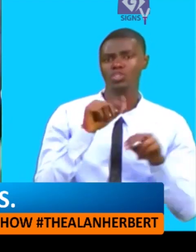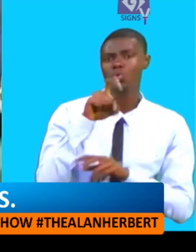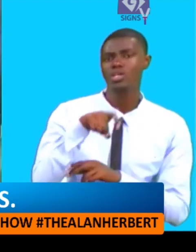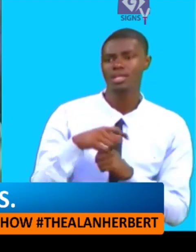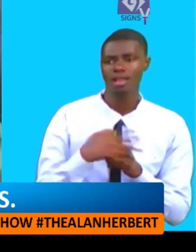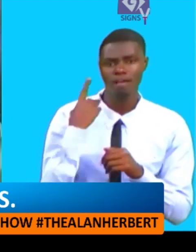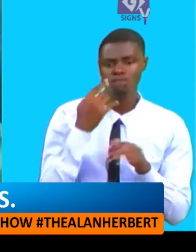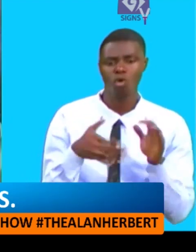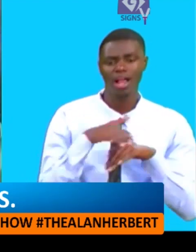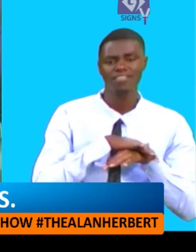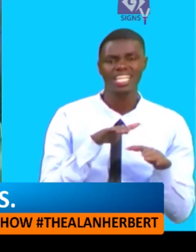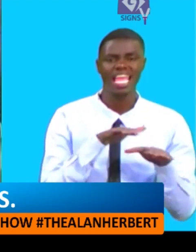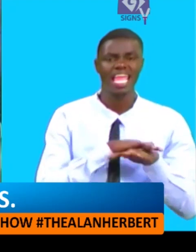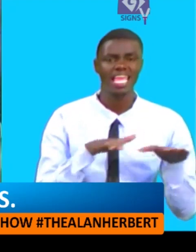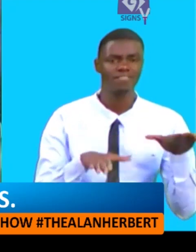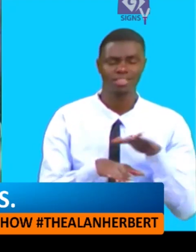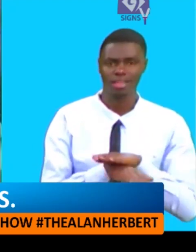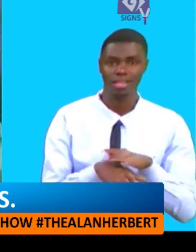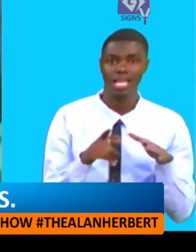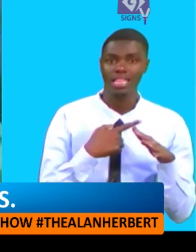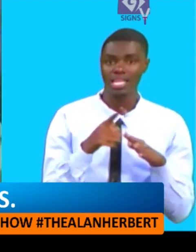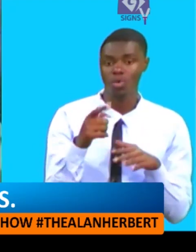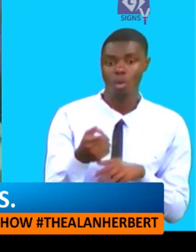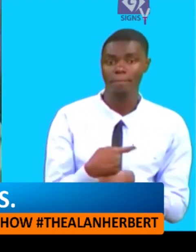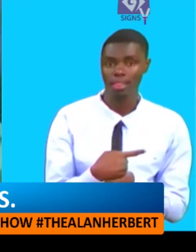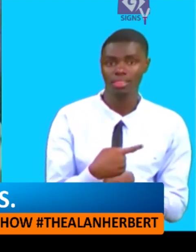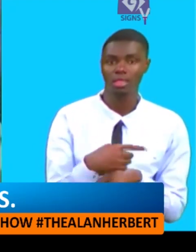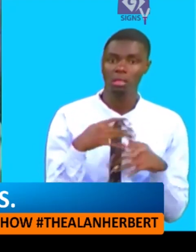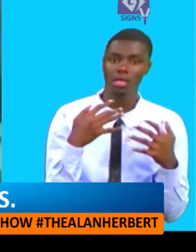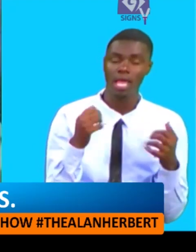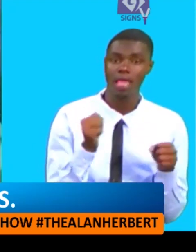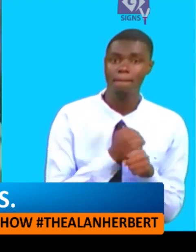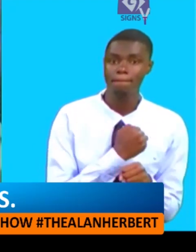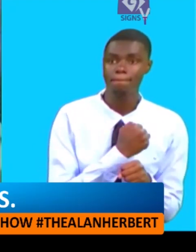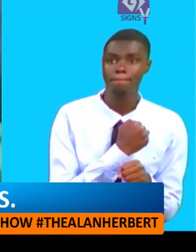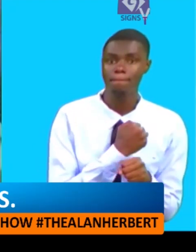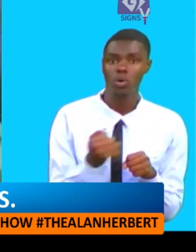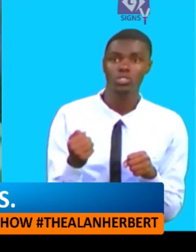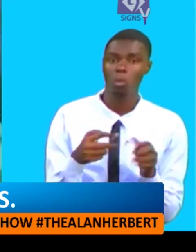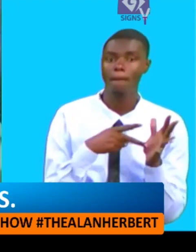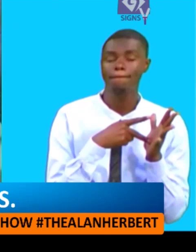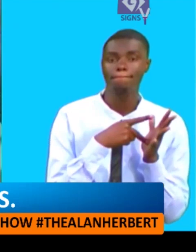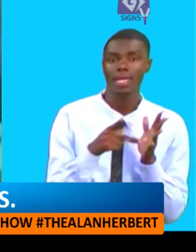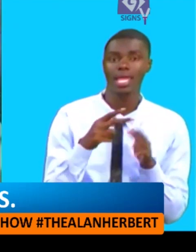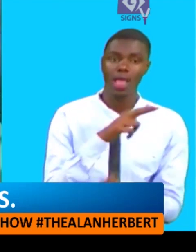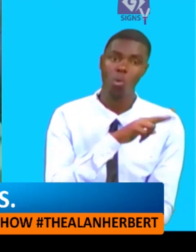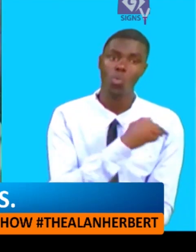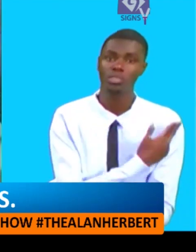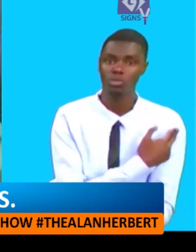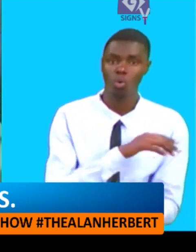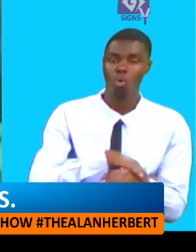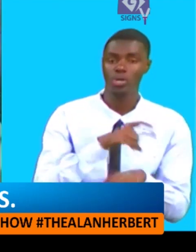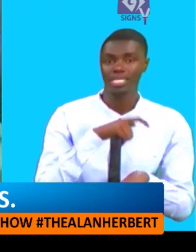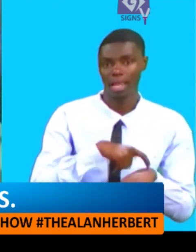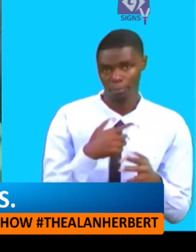of covering everything, and then within a month or so you cannot be able to pay hospitals on